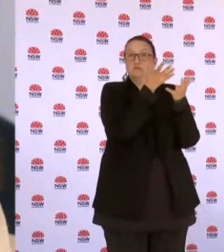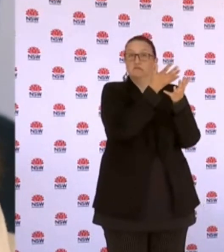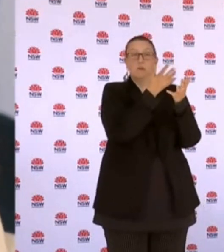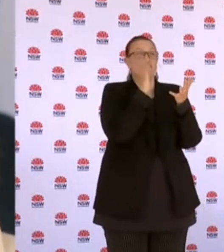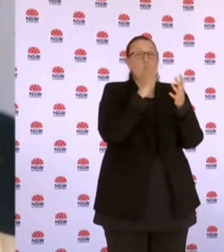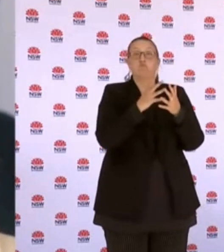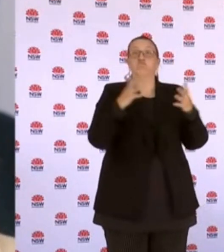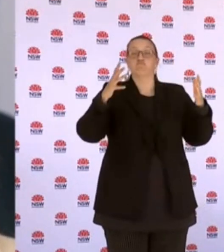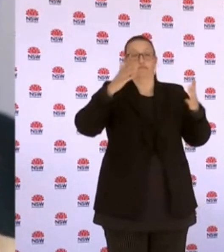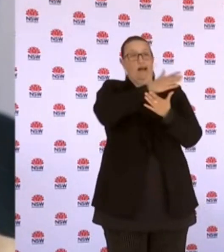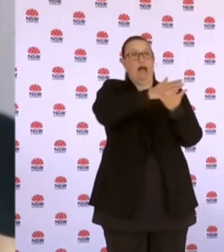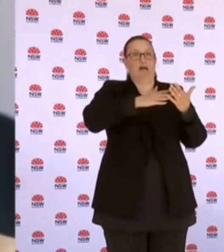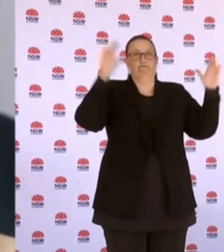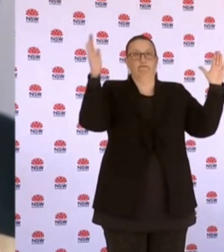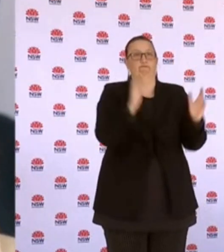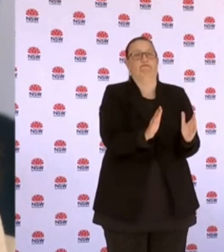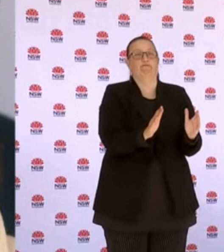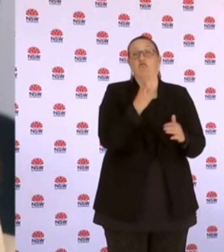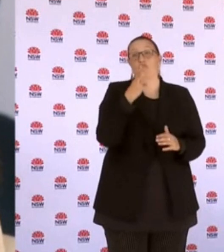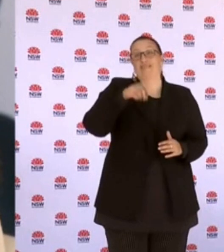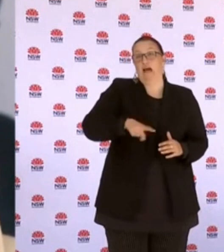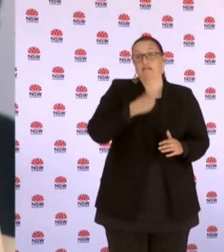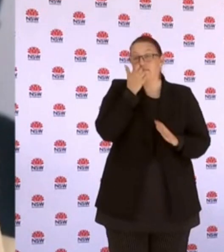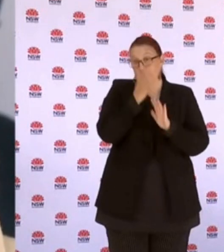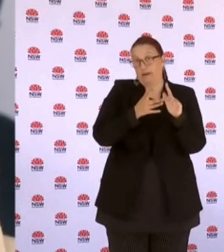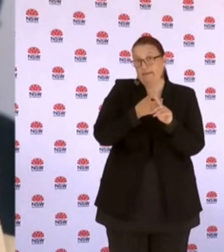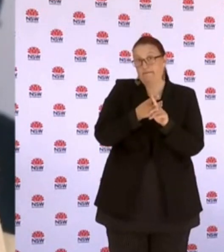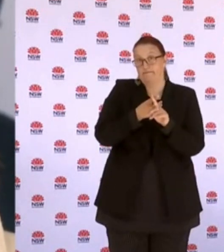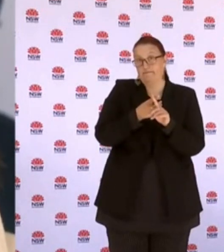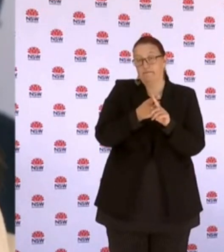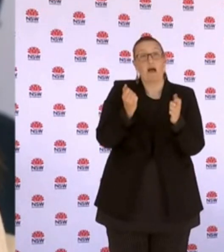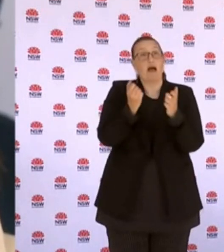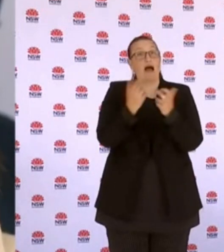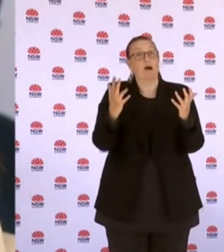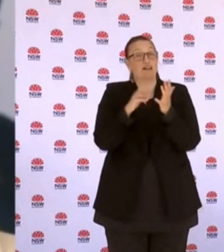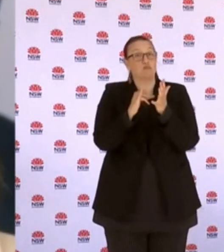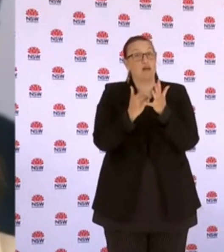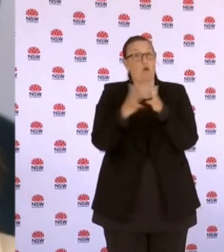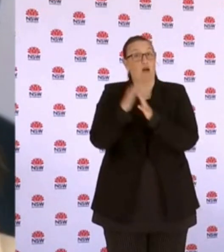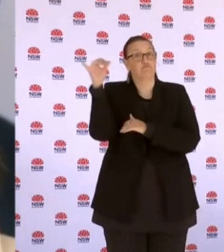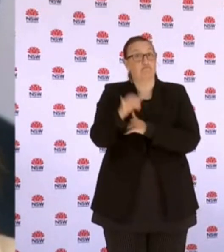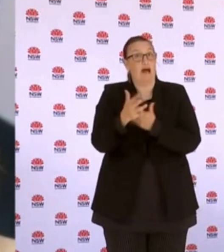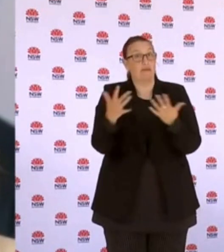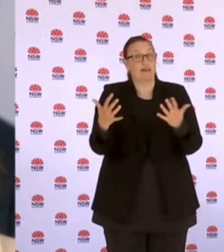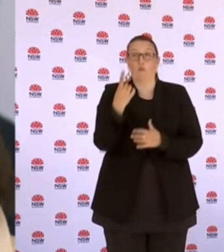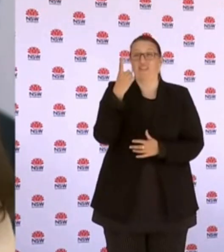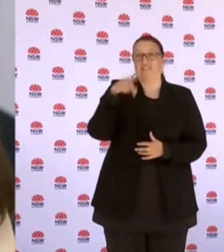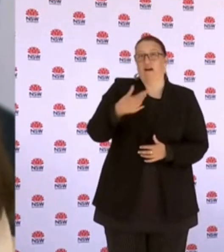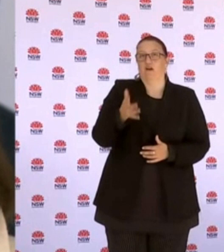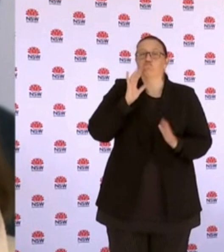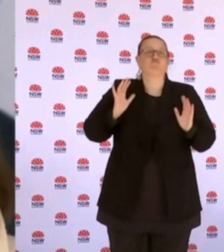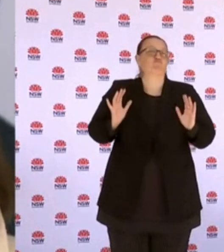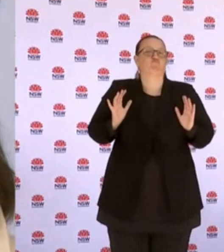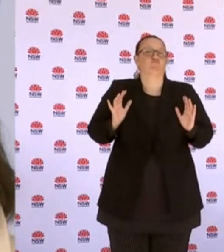of which 1,500 will come through Sydney Airport. That's a halving of what we normally do, and that's the decision of National Cabinet.